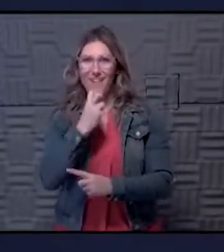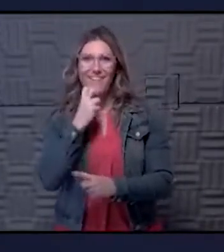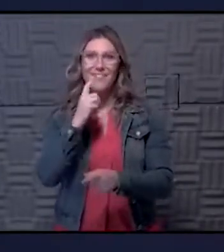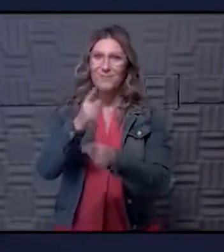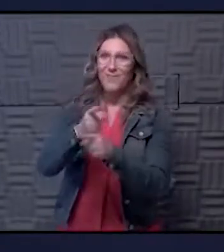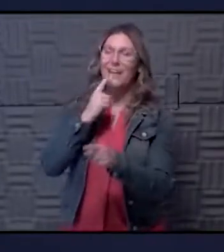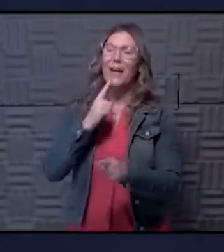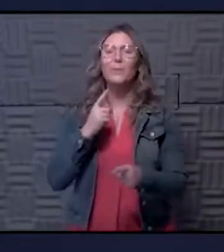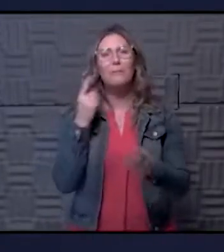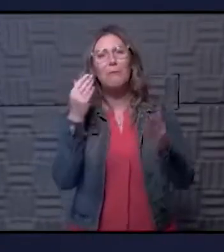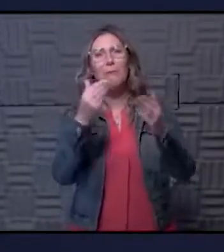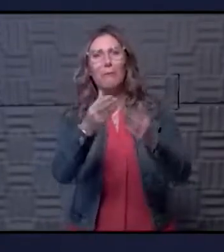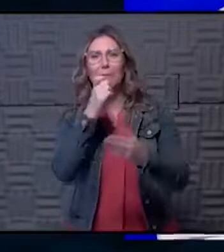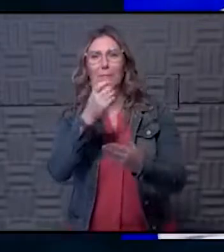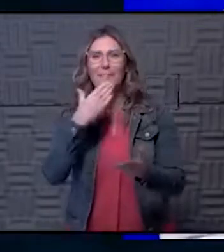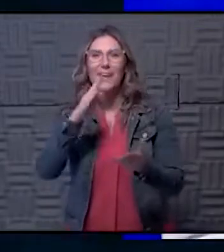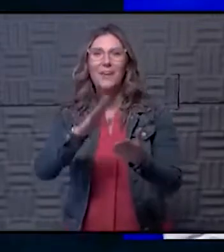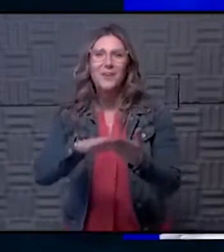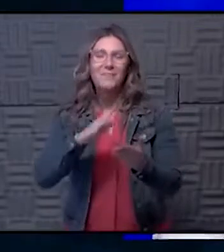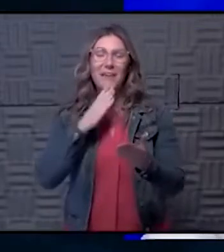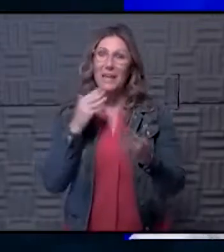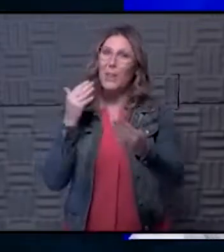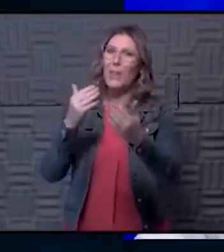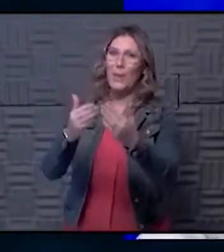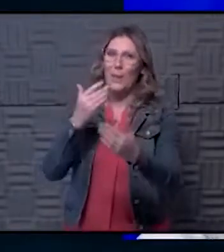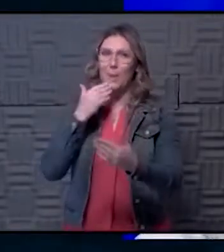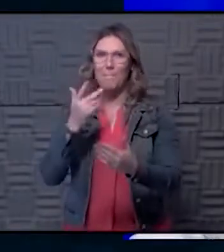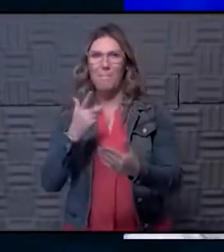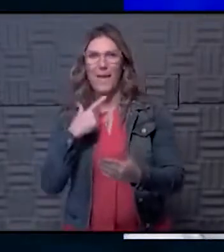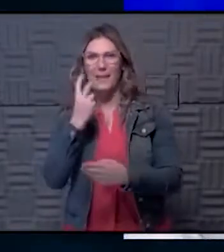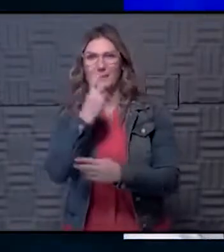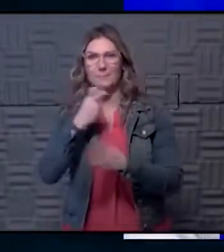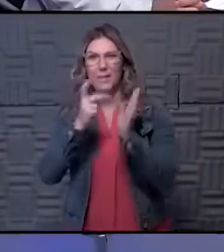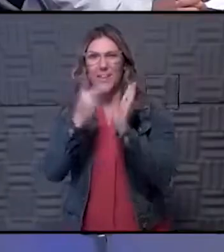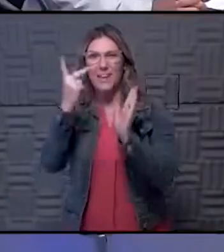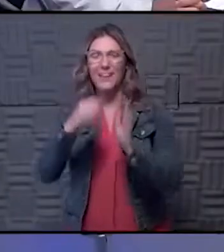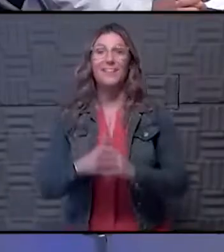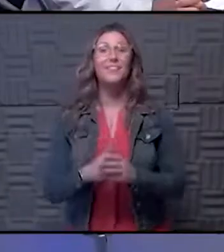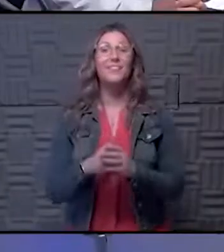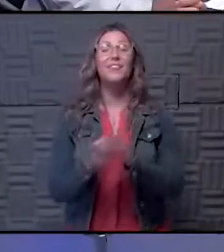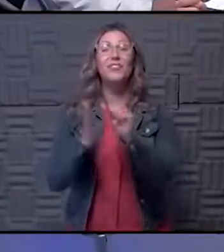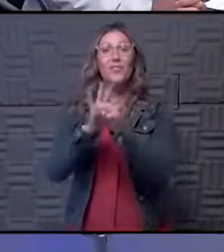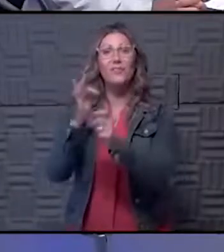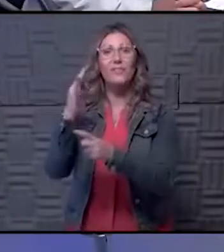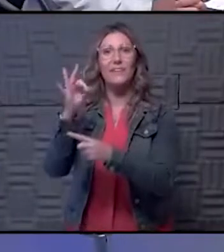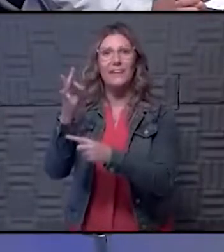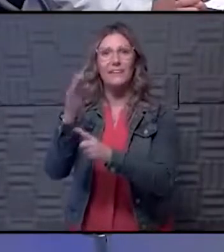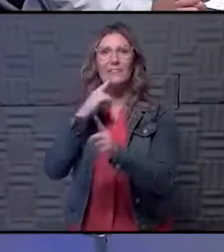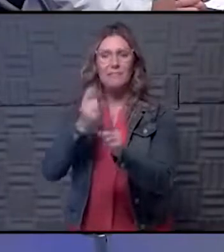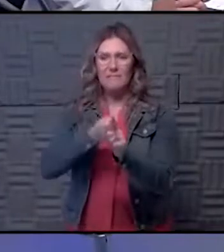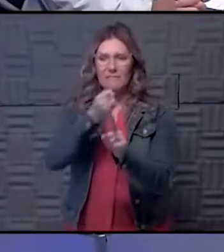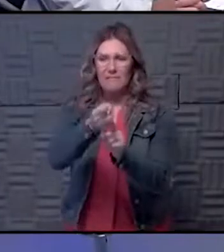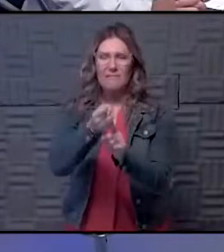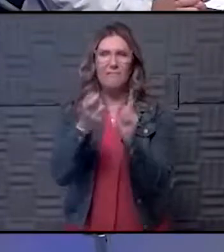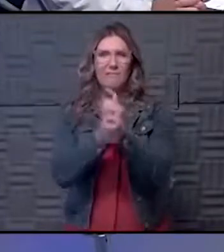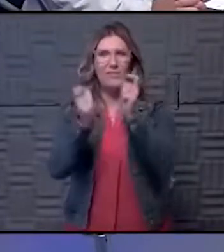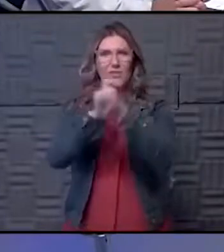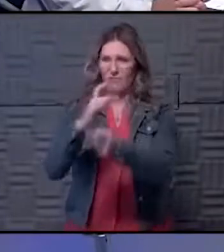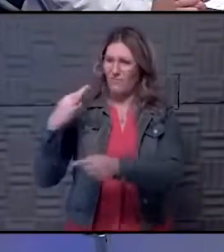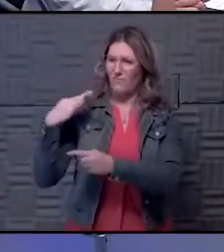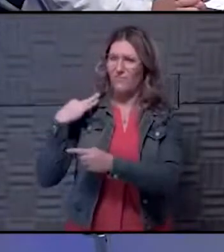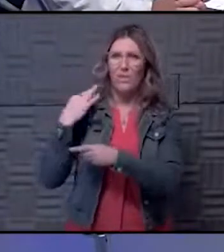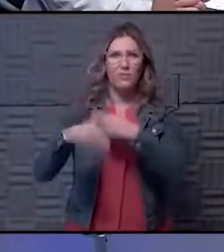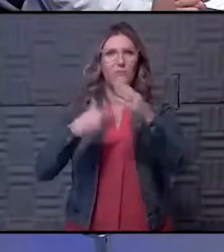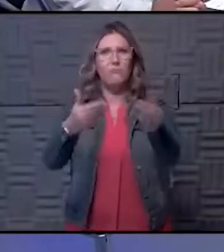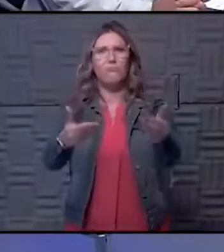I was close. That's not bad for me and all my speech stumbles. You know, when COVID-19 hit hospitals, it changed volunteering altogether, and in